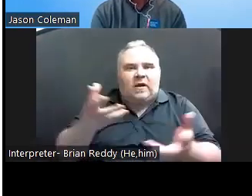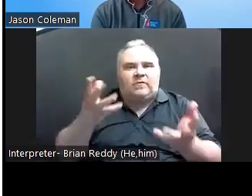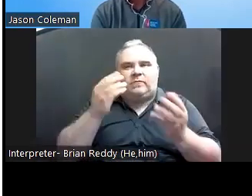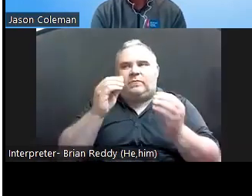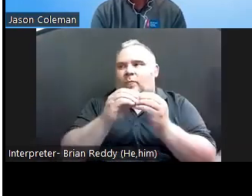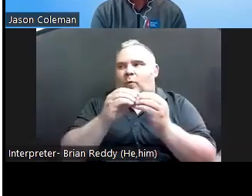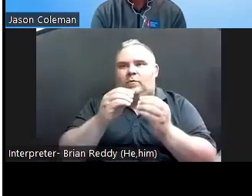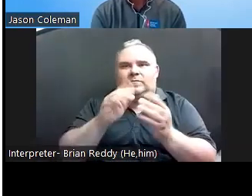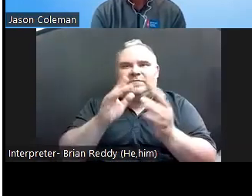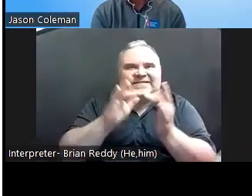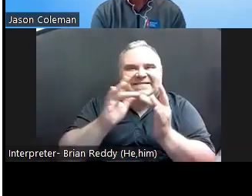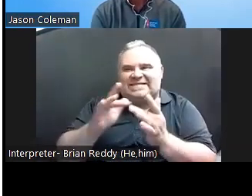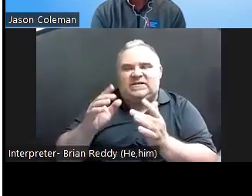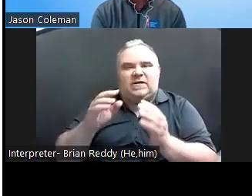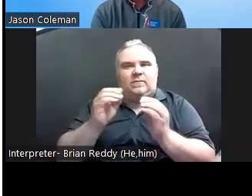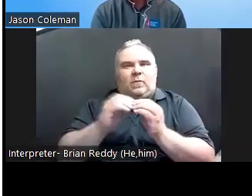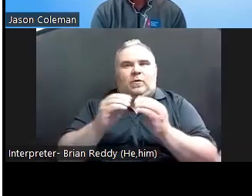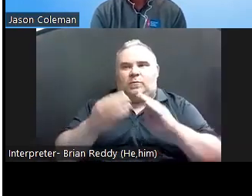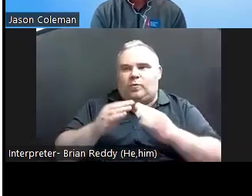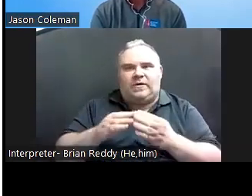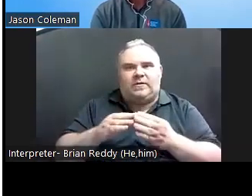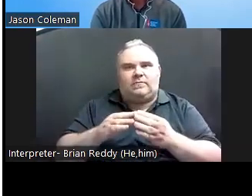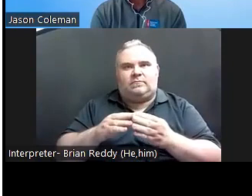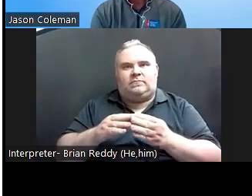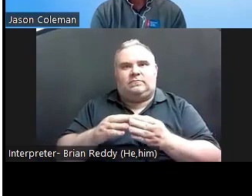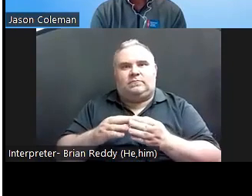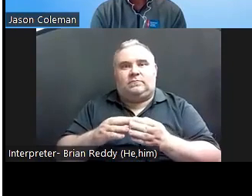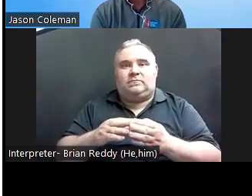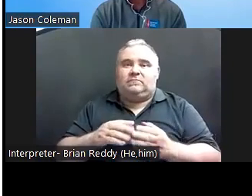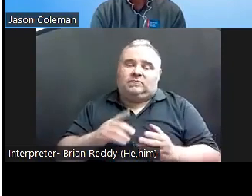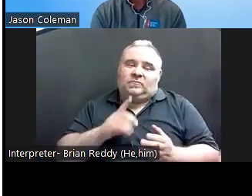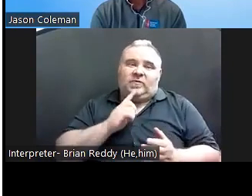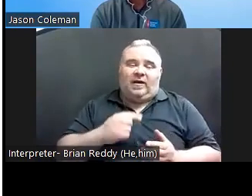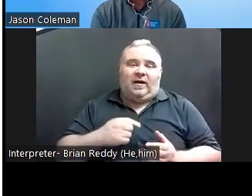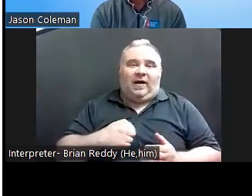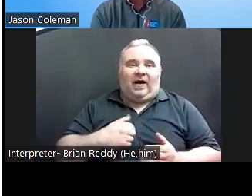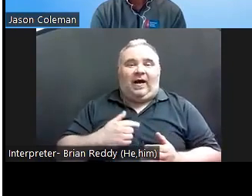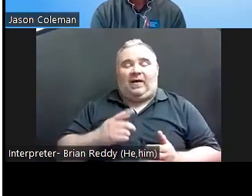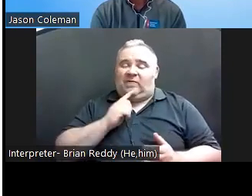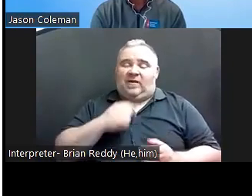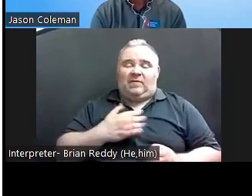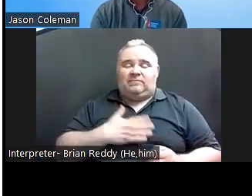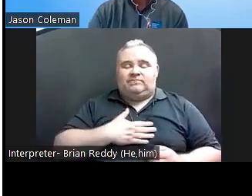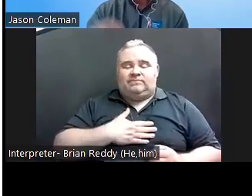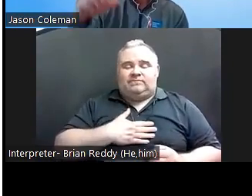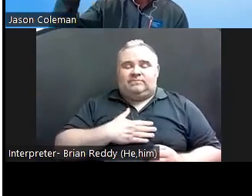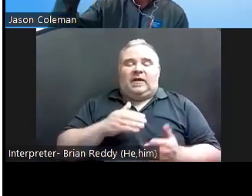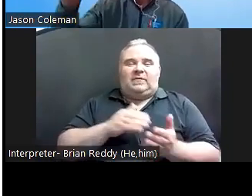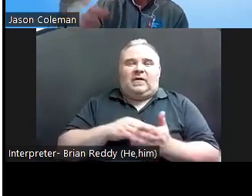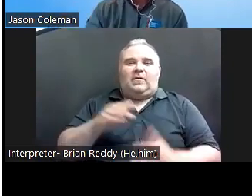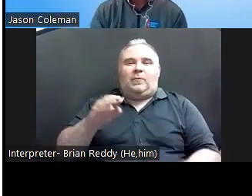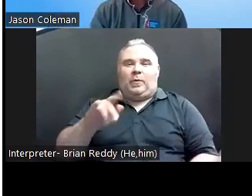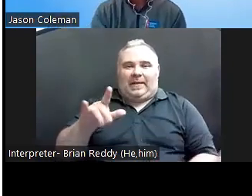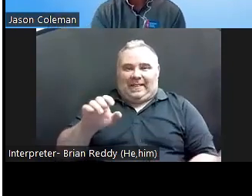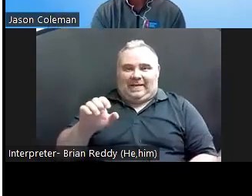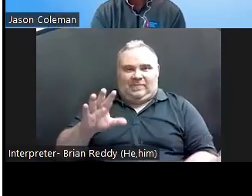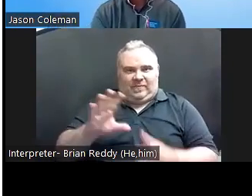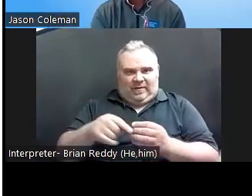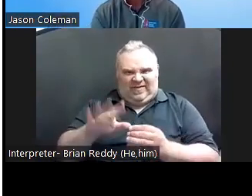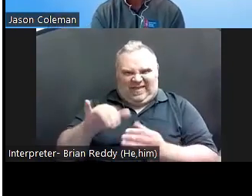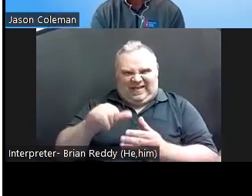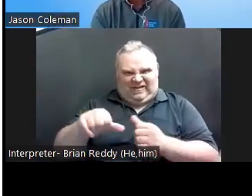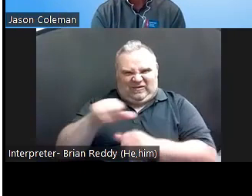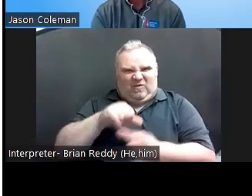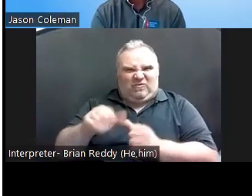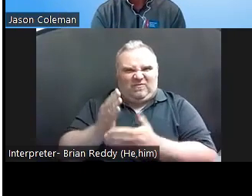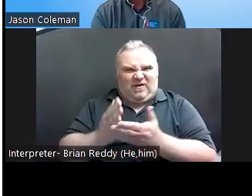more connectivity in community. I really enjoyed Dr. Mohile's slide on that social component, and we're going to talk a